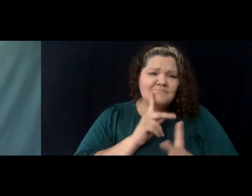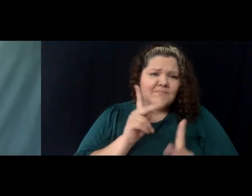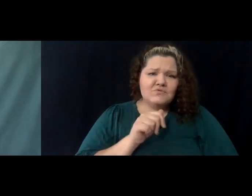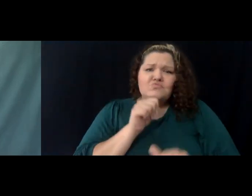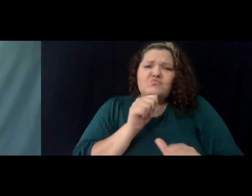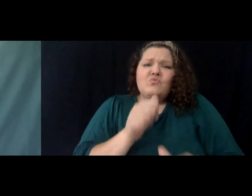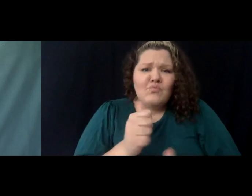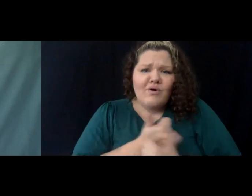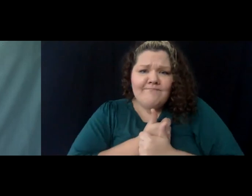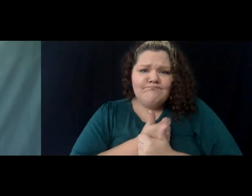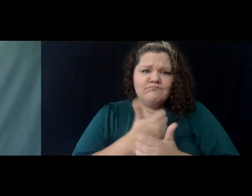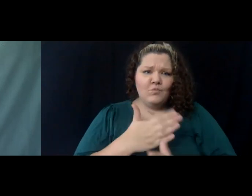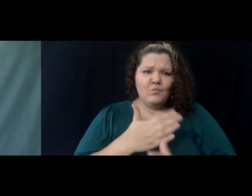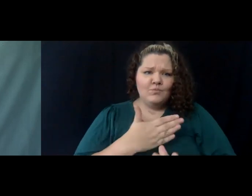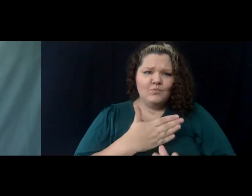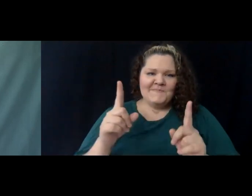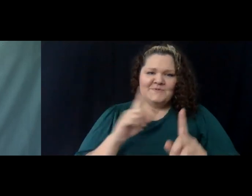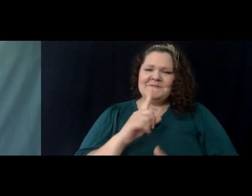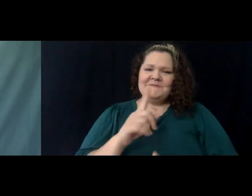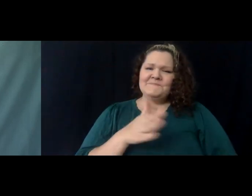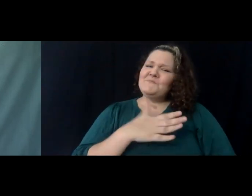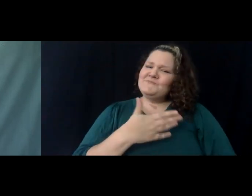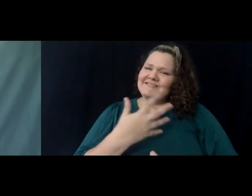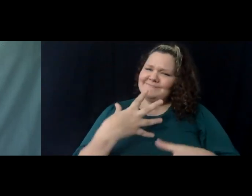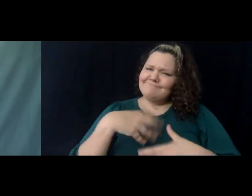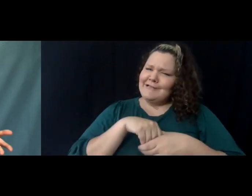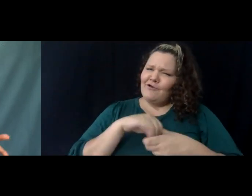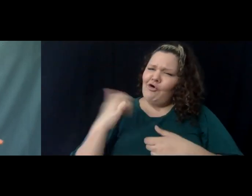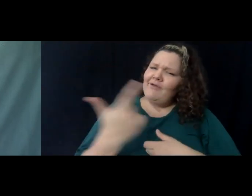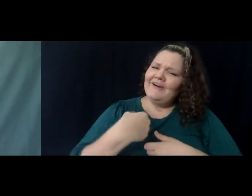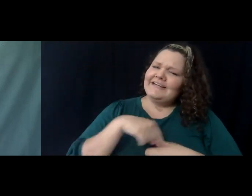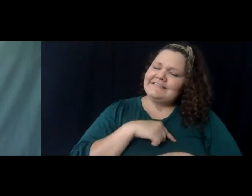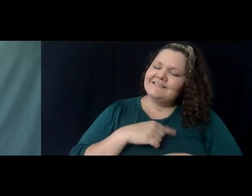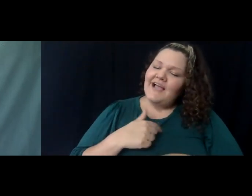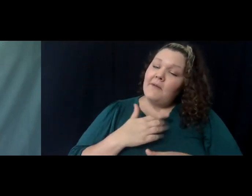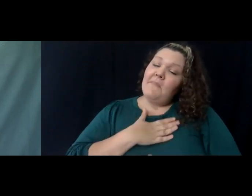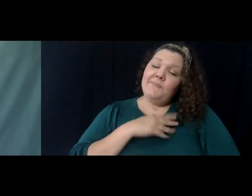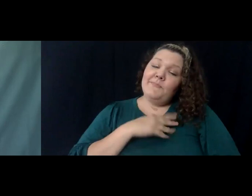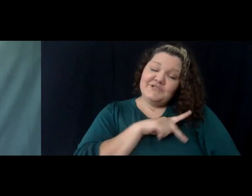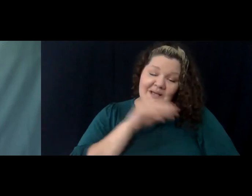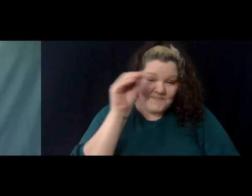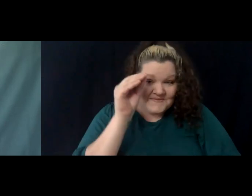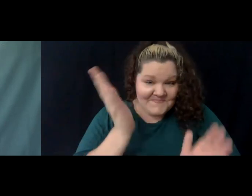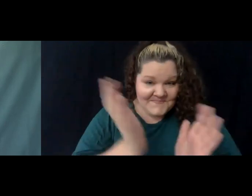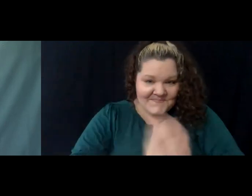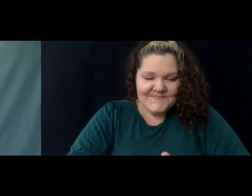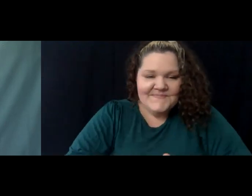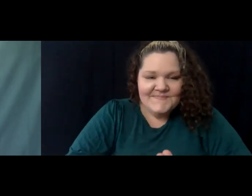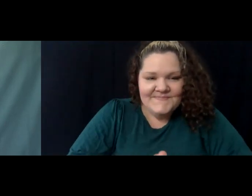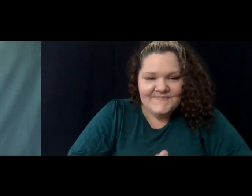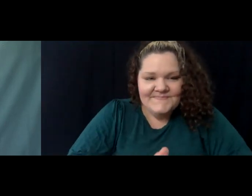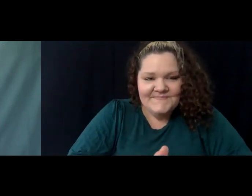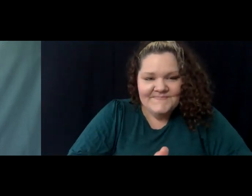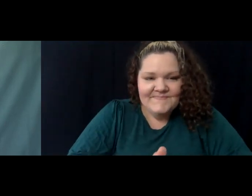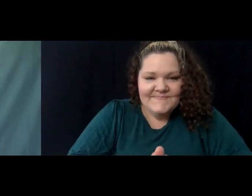used? I think a lot of people often assume that, well, deaf people don't do music. They don't like music. But a lot of deaf